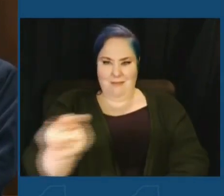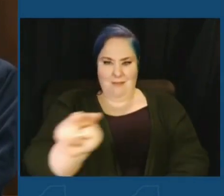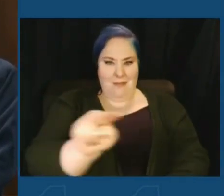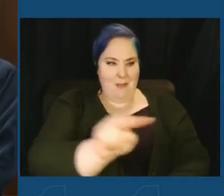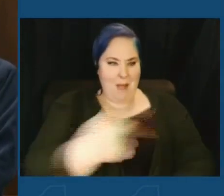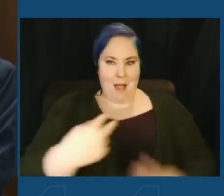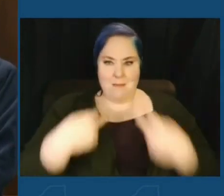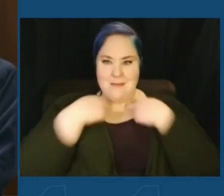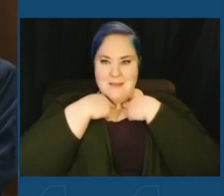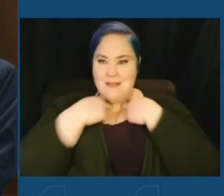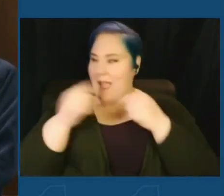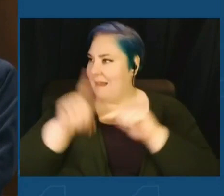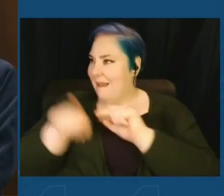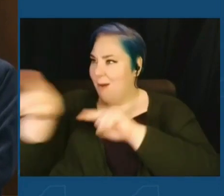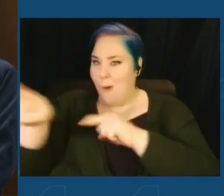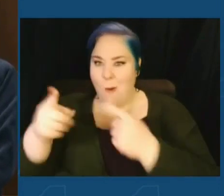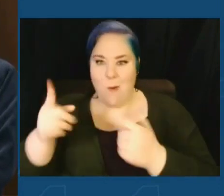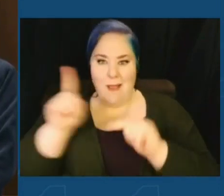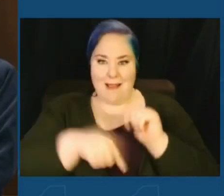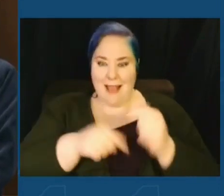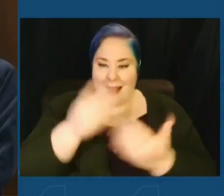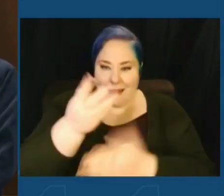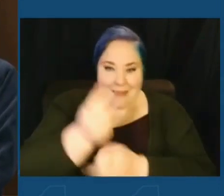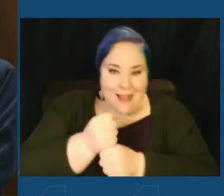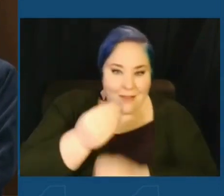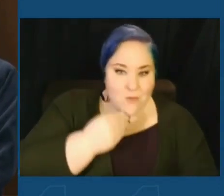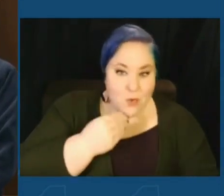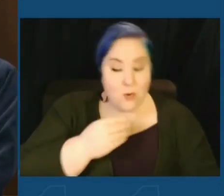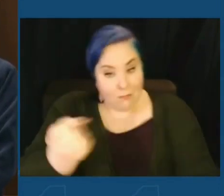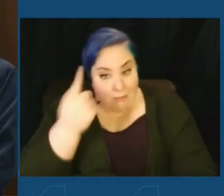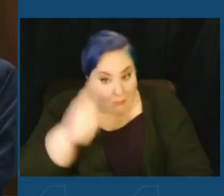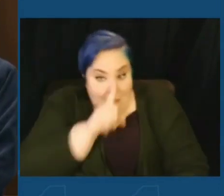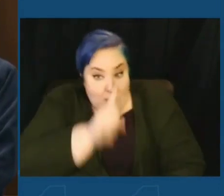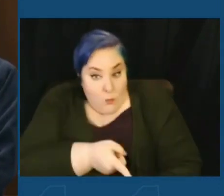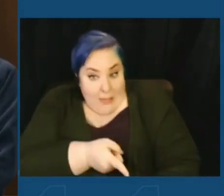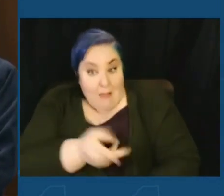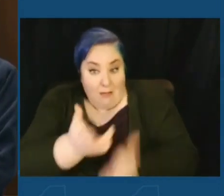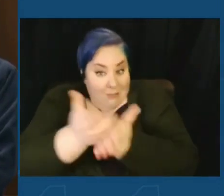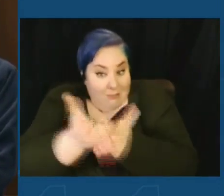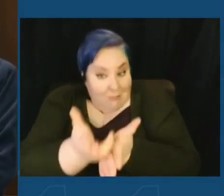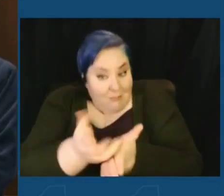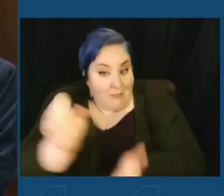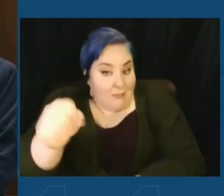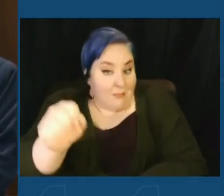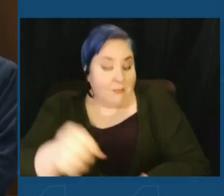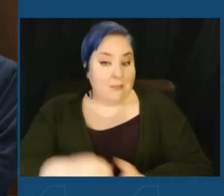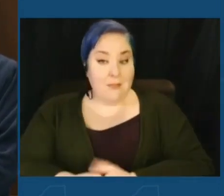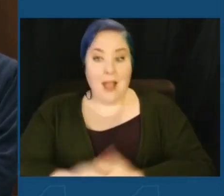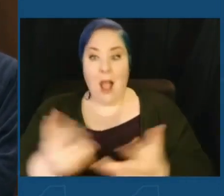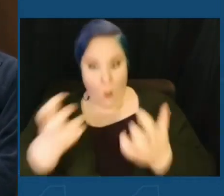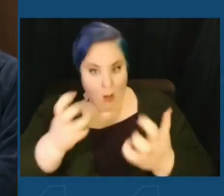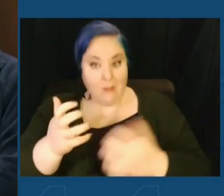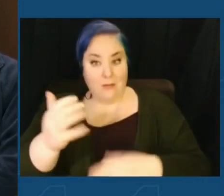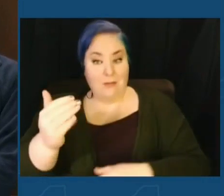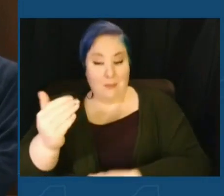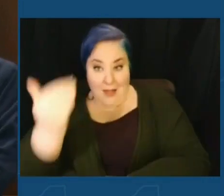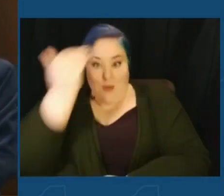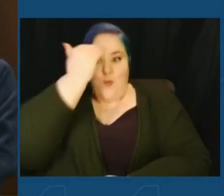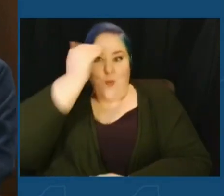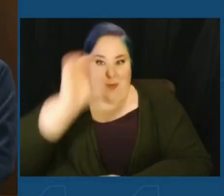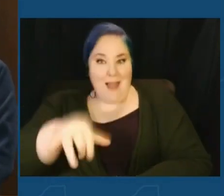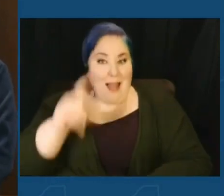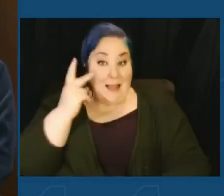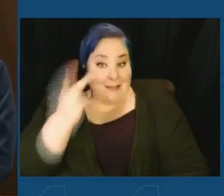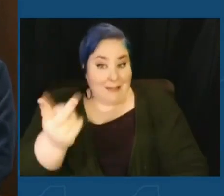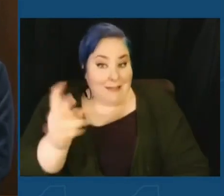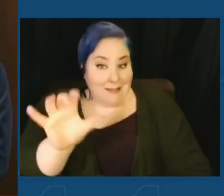grocery store? This is real. This is trauma on a family and an individual, and I want to acknowledge that. And that is why we are working